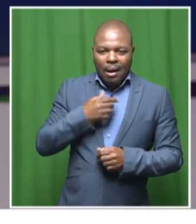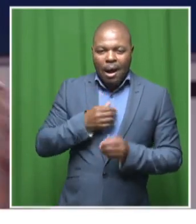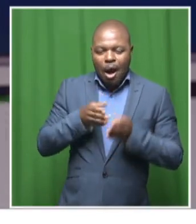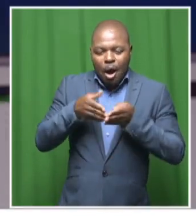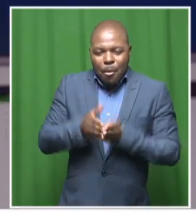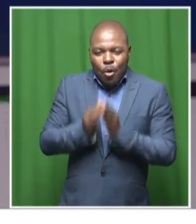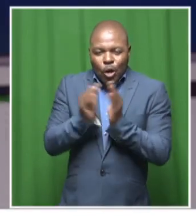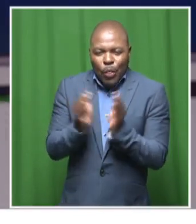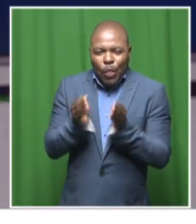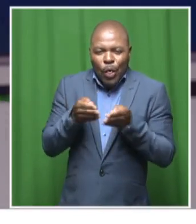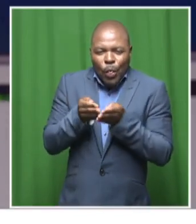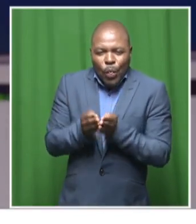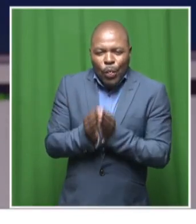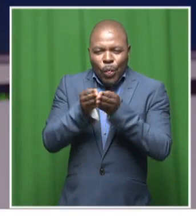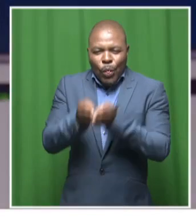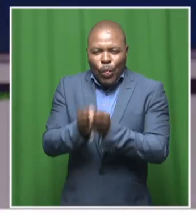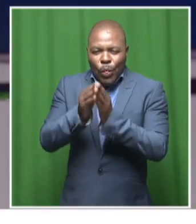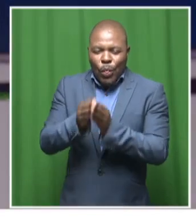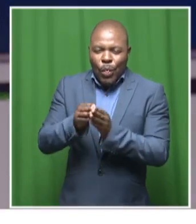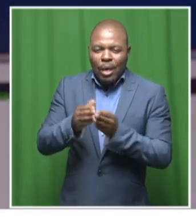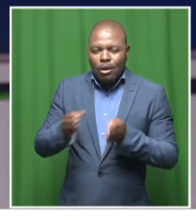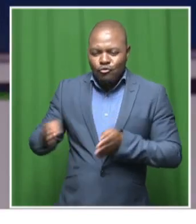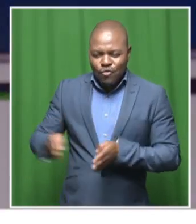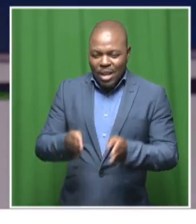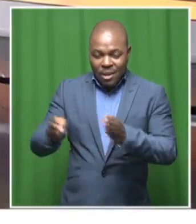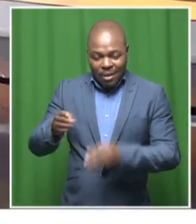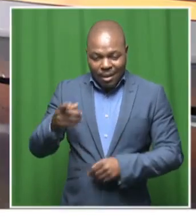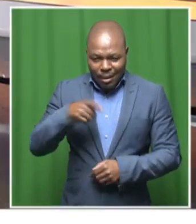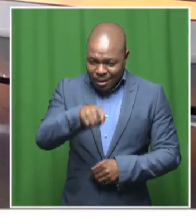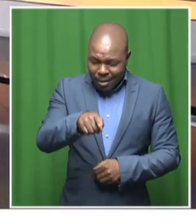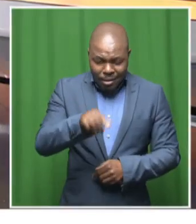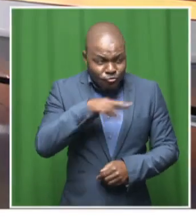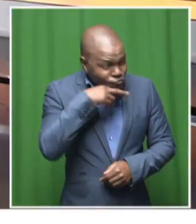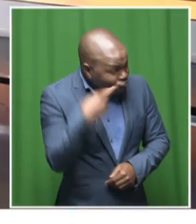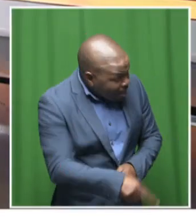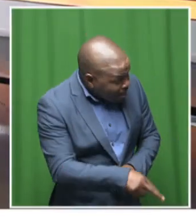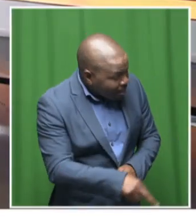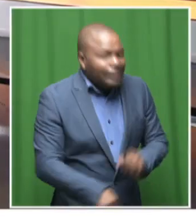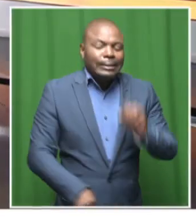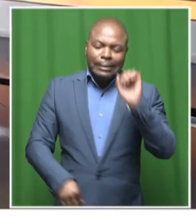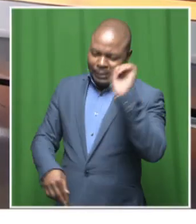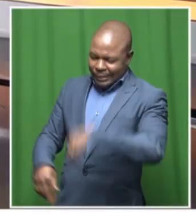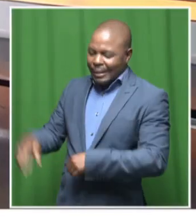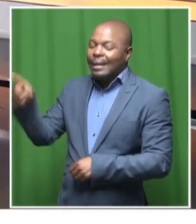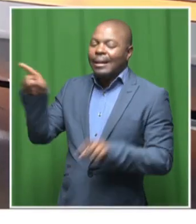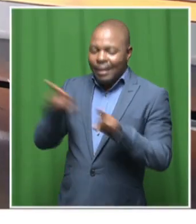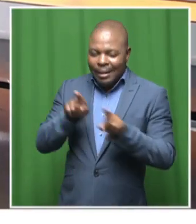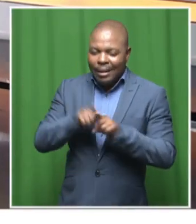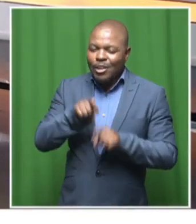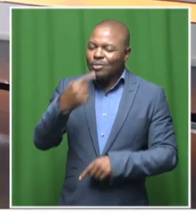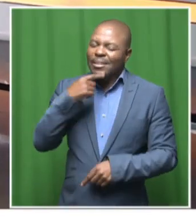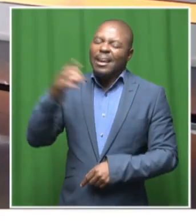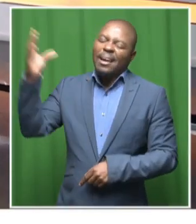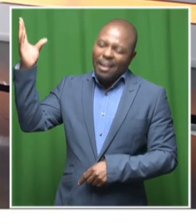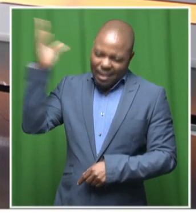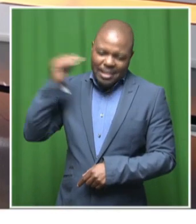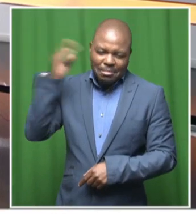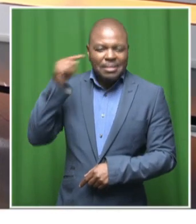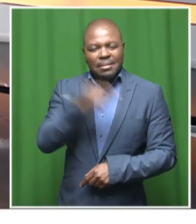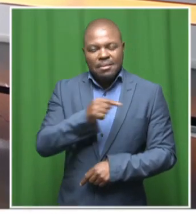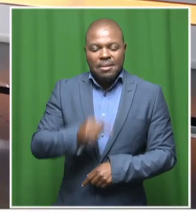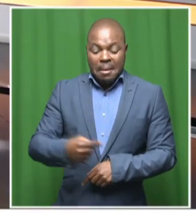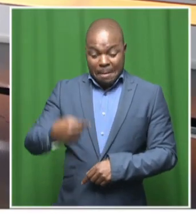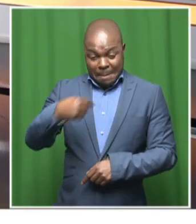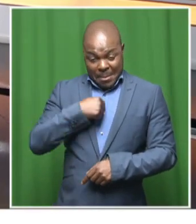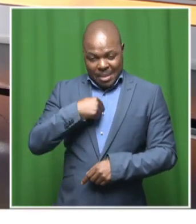boat across the river, and we had to go there. Yeah, it's an experience. As she said, it's an experience. It's for